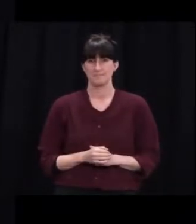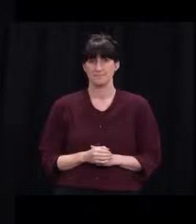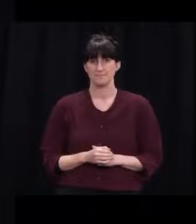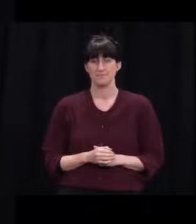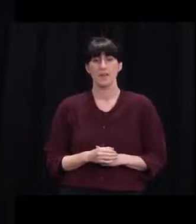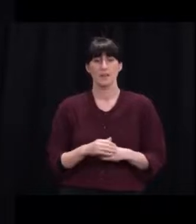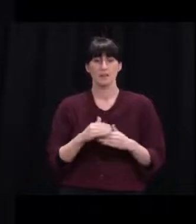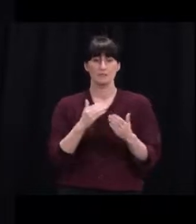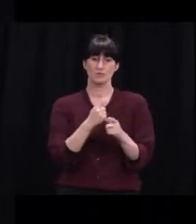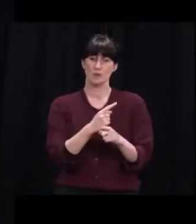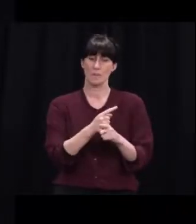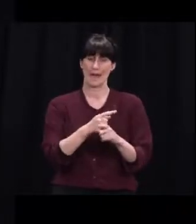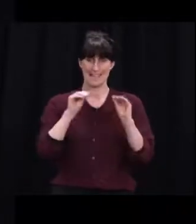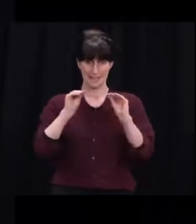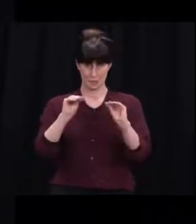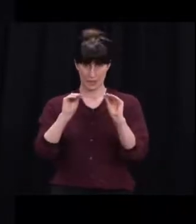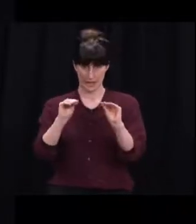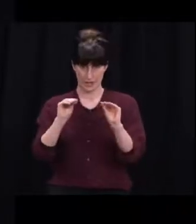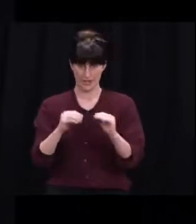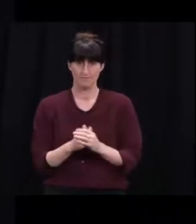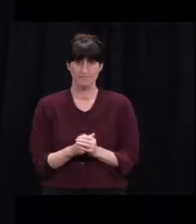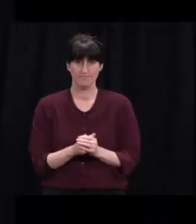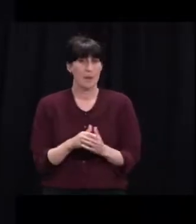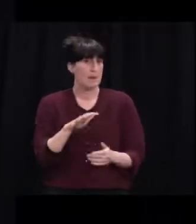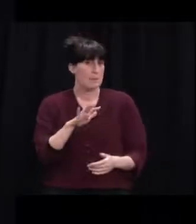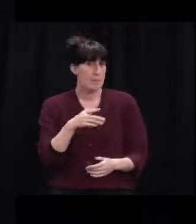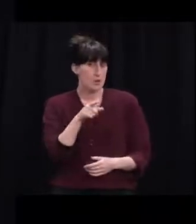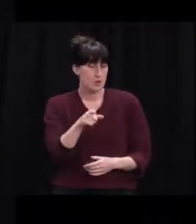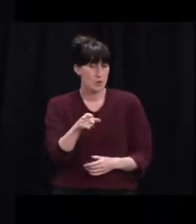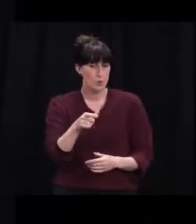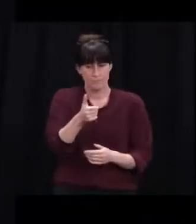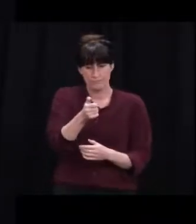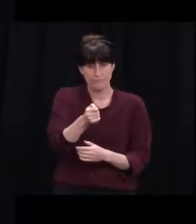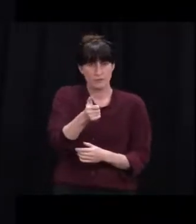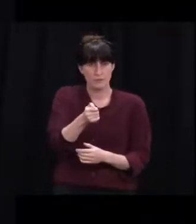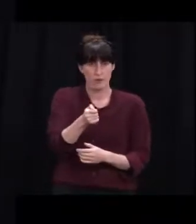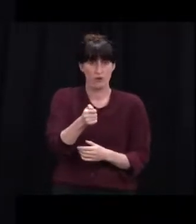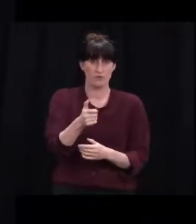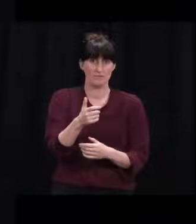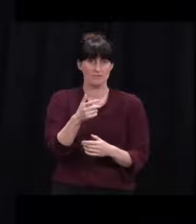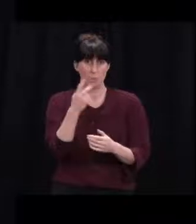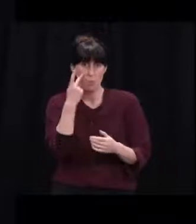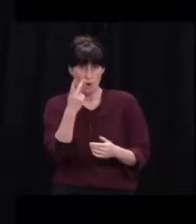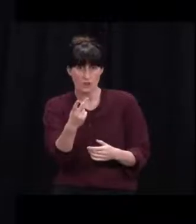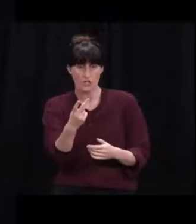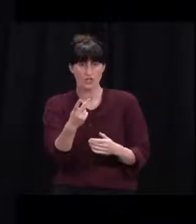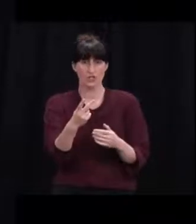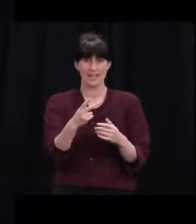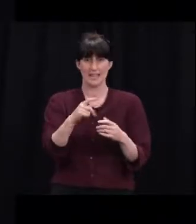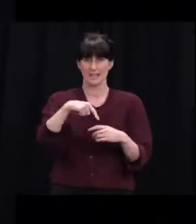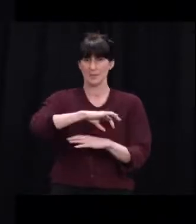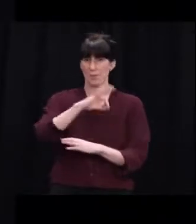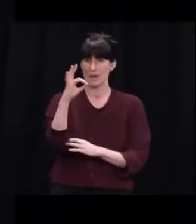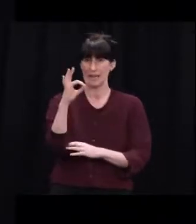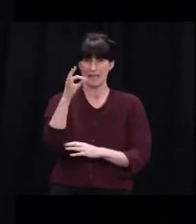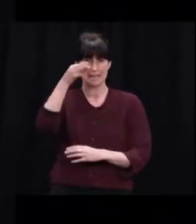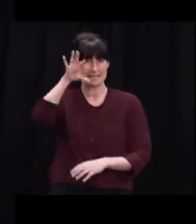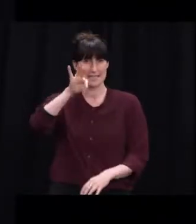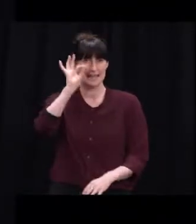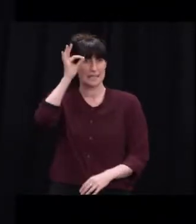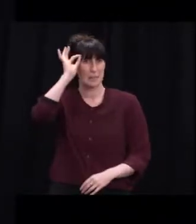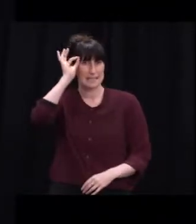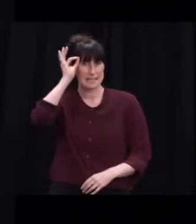been delivered so far have been in the Auckland region. A quick word on education. Some of you may or may not have